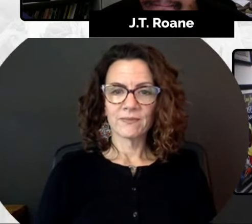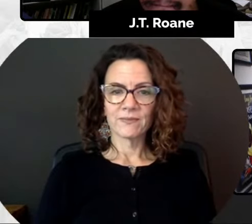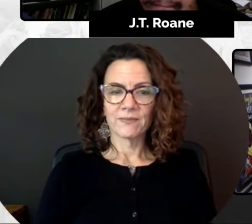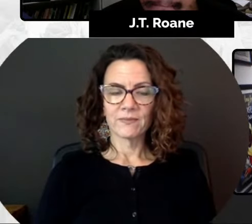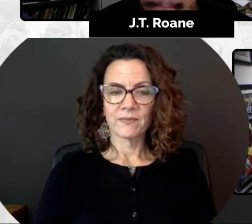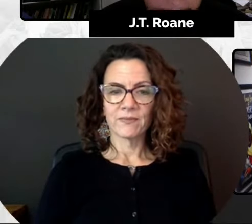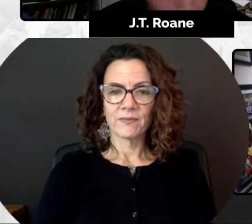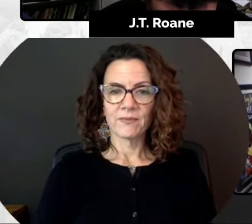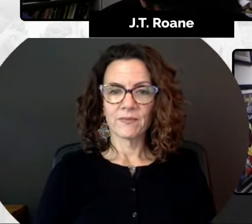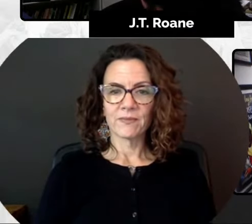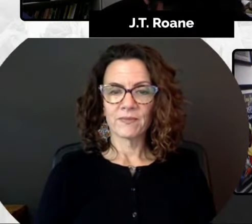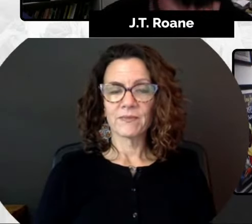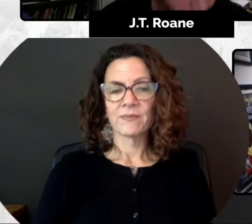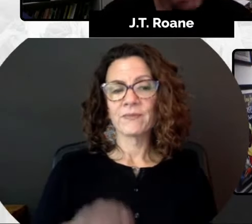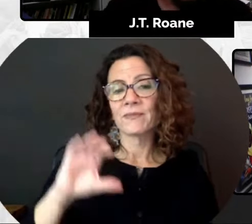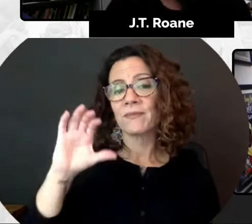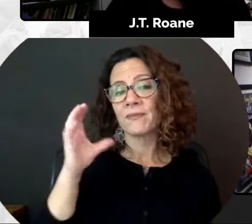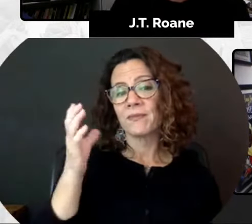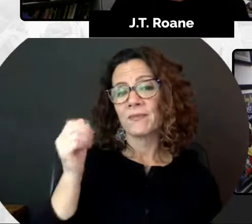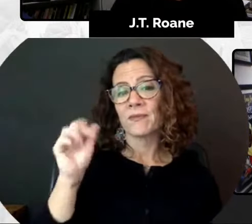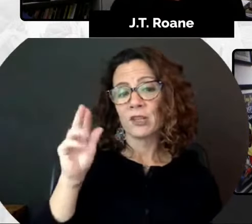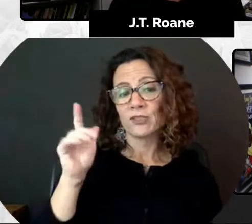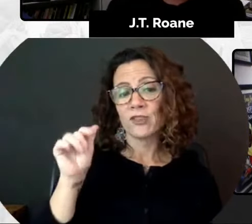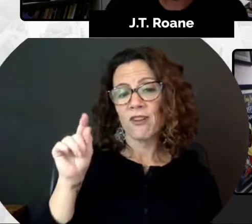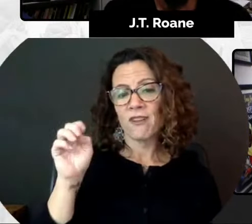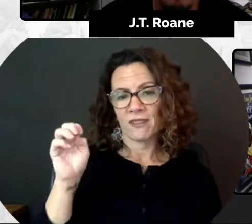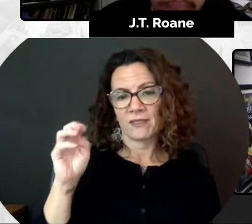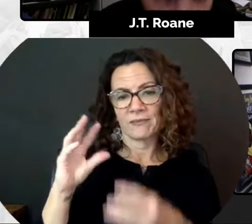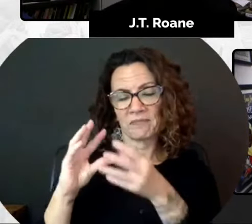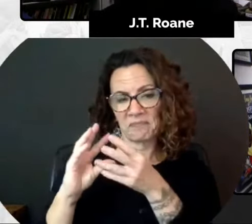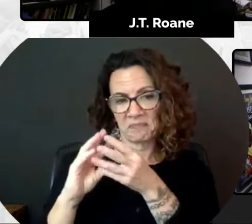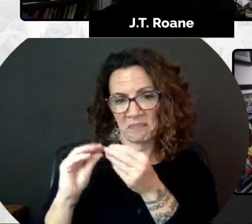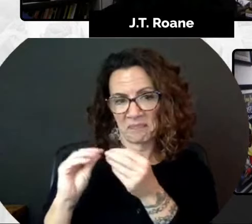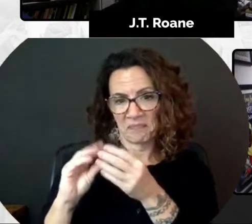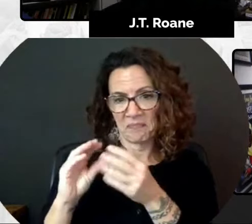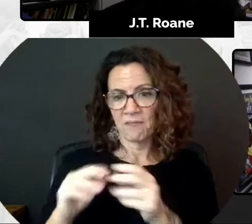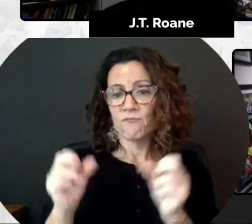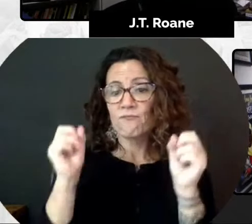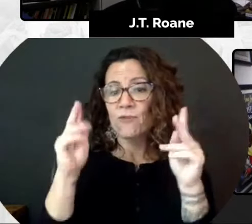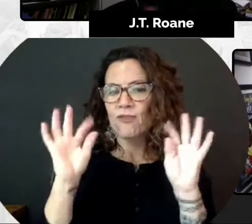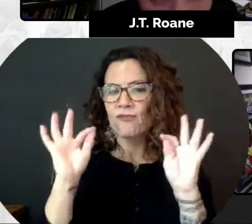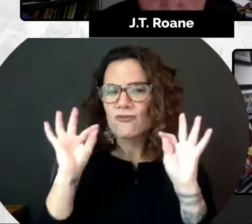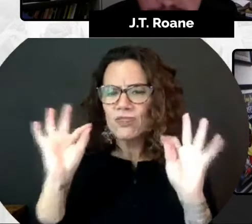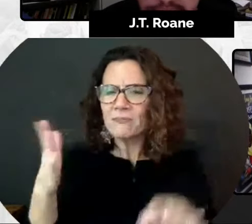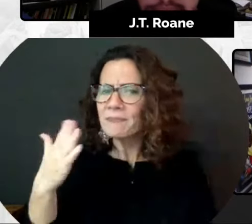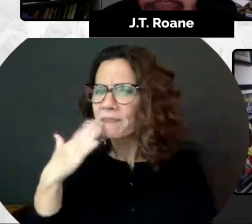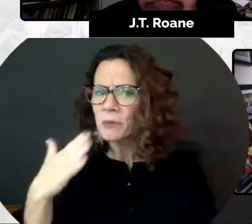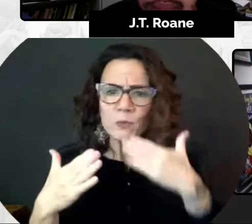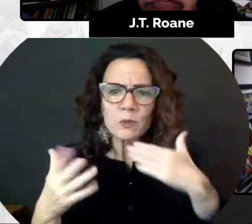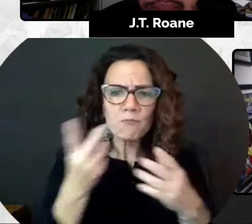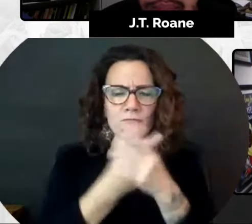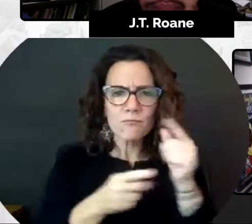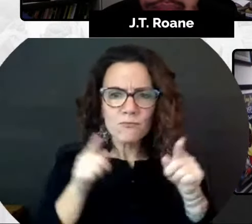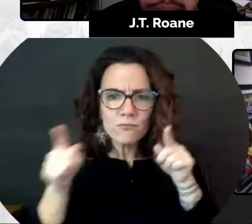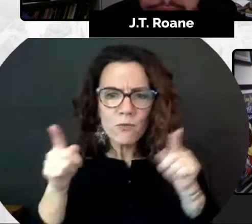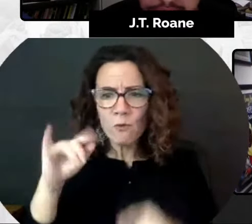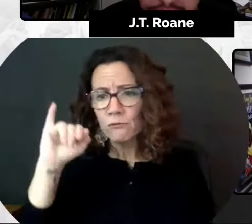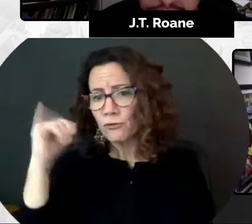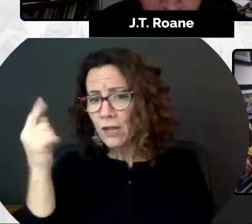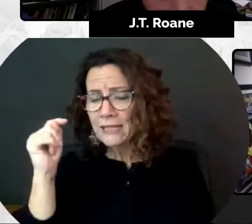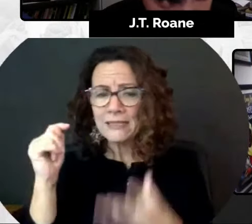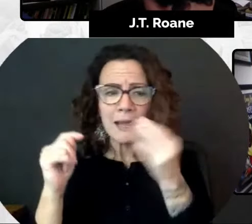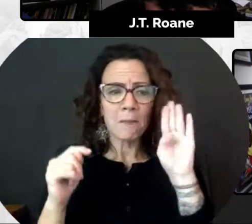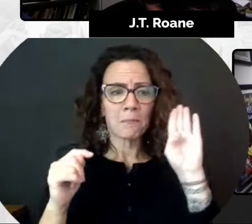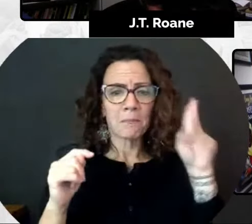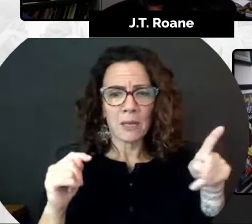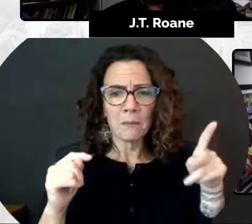Okay, great. Yeah, thank you both, JT and VP. Yeah, I think just to kind of like riff a little bit on